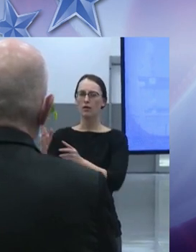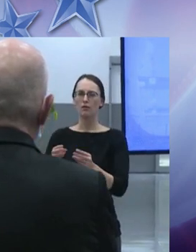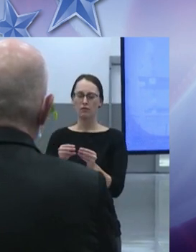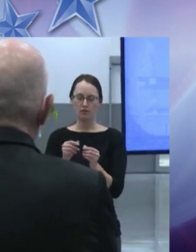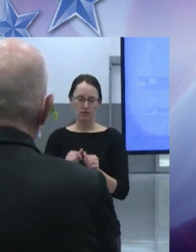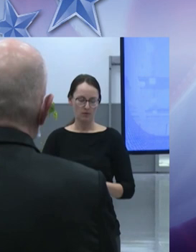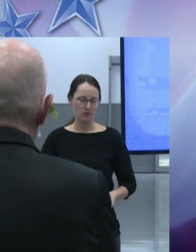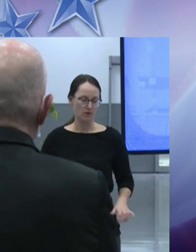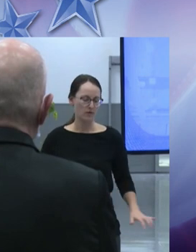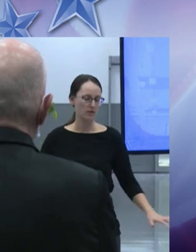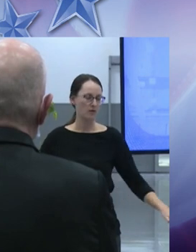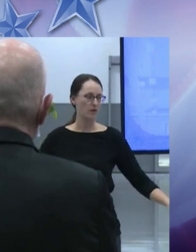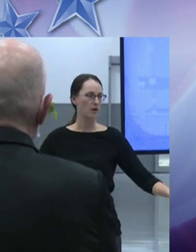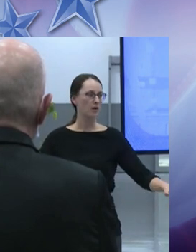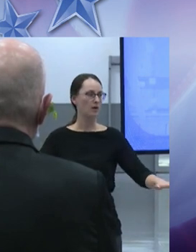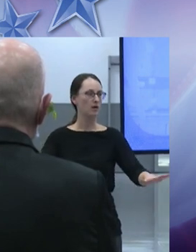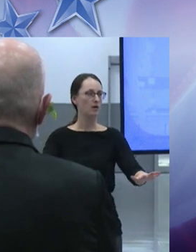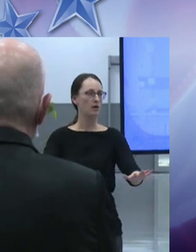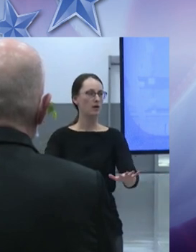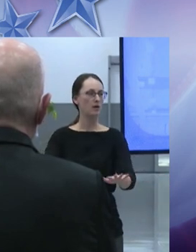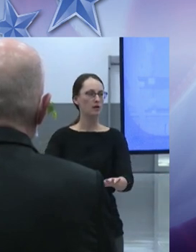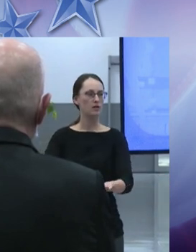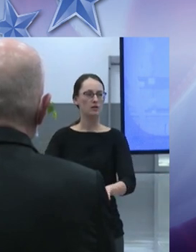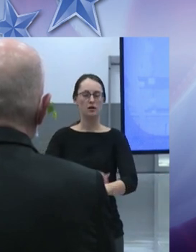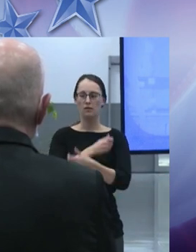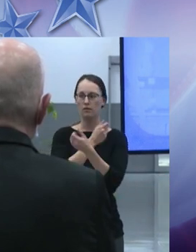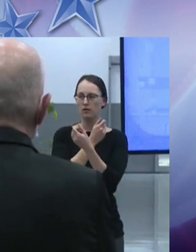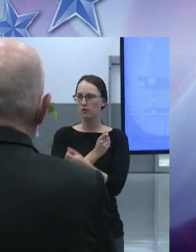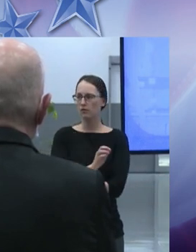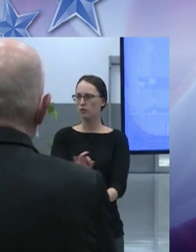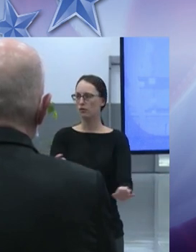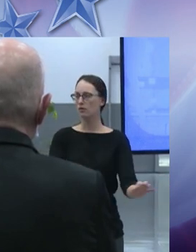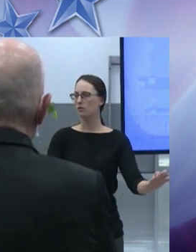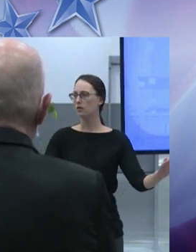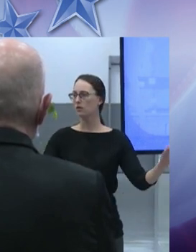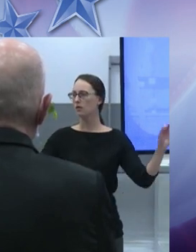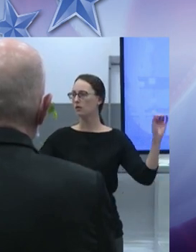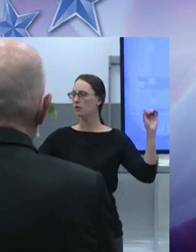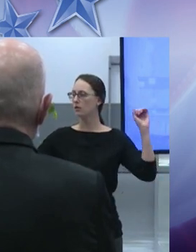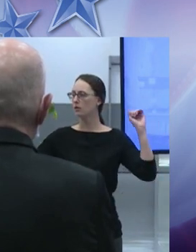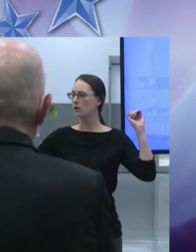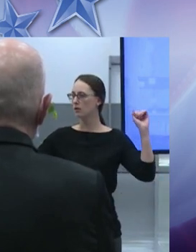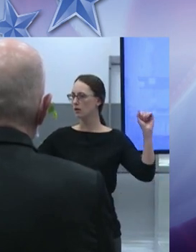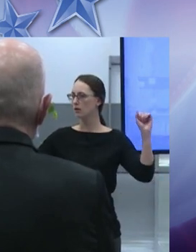o'er the land of the free